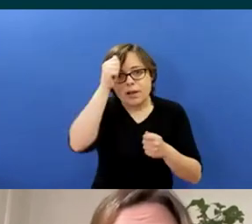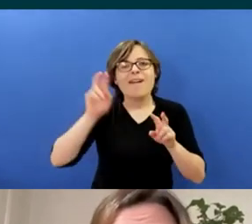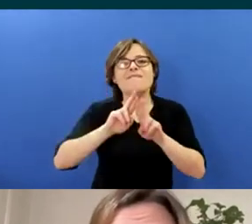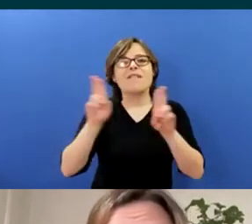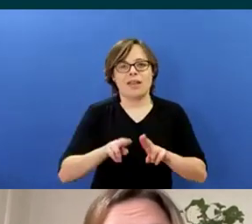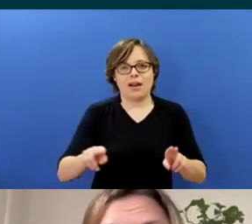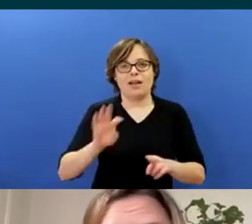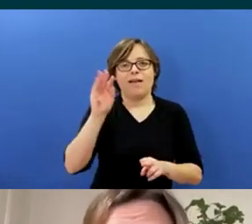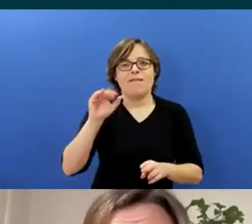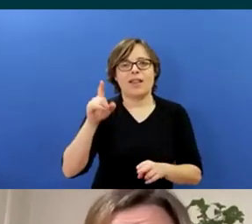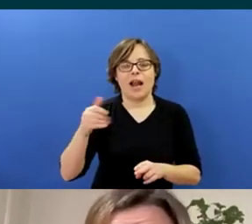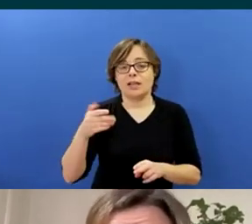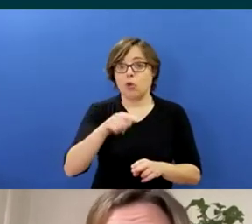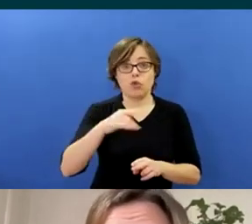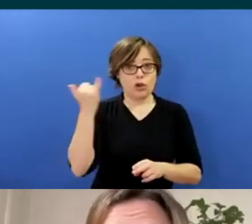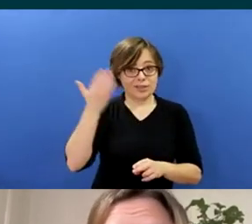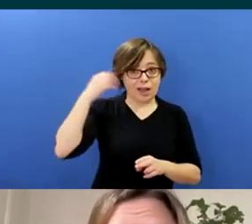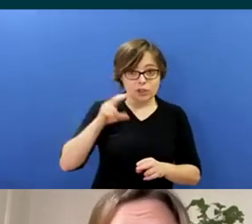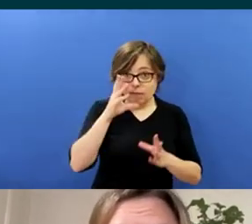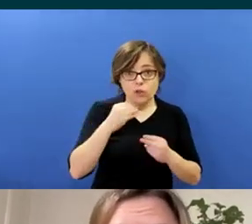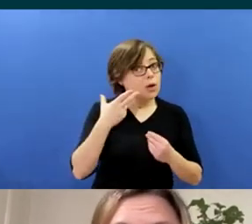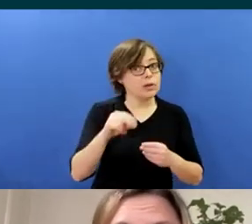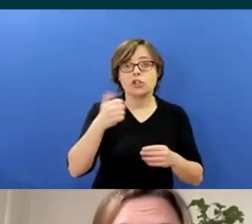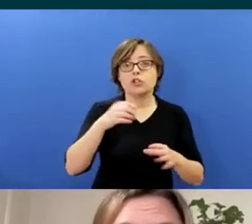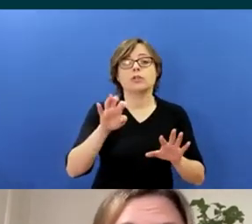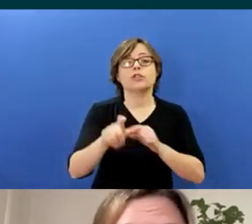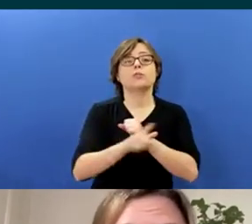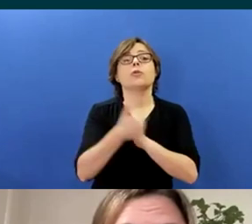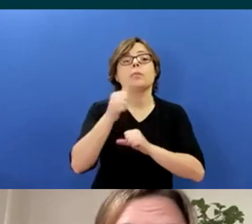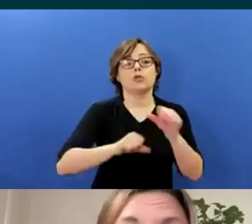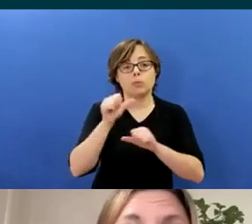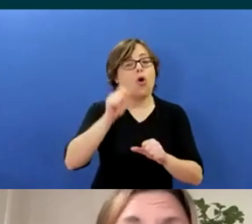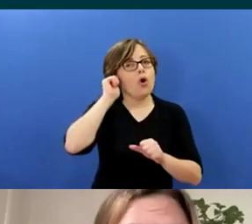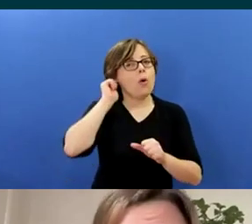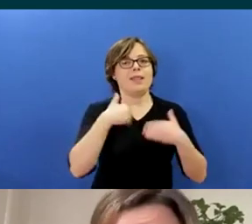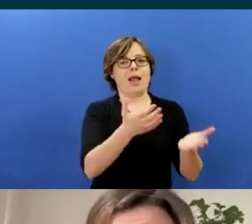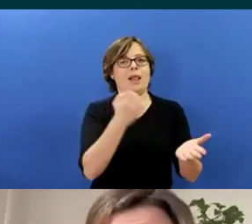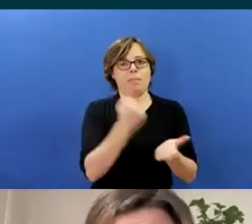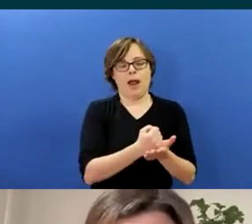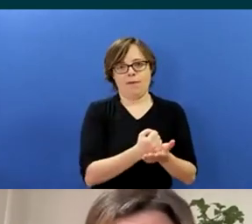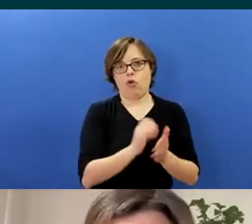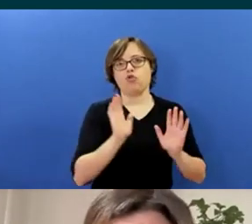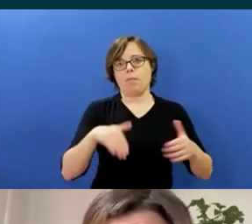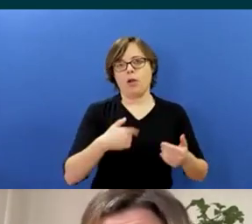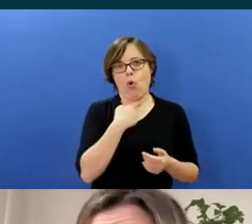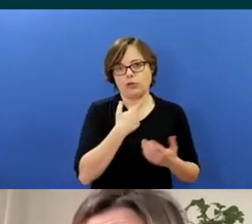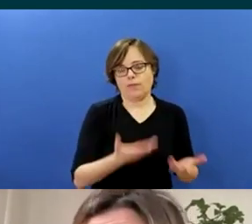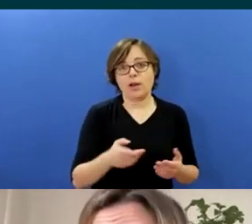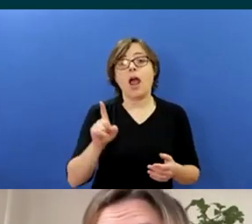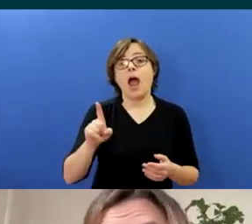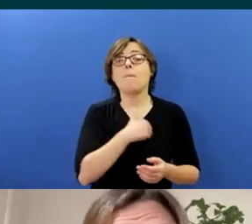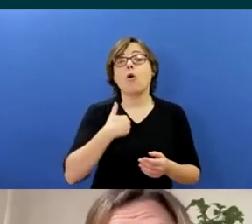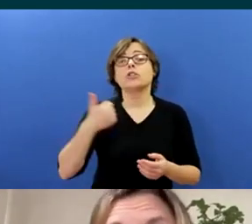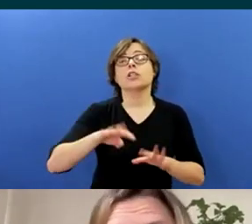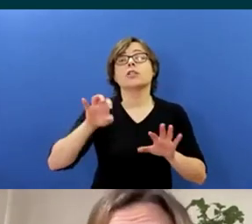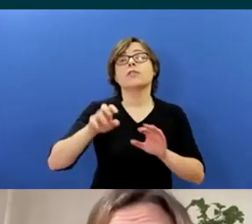1971, whereas in Poland, women have the right to vote since 1918, more than 50 years before. Indeed,